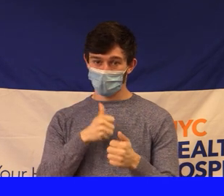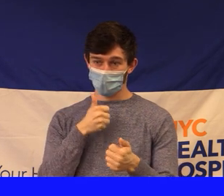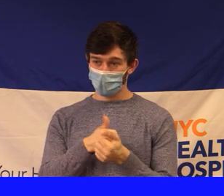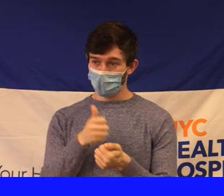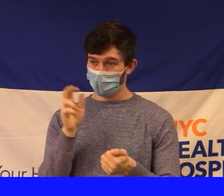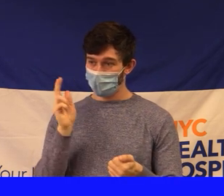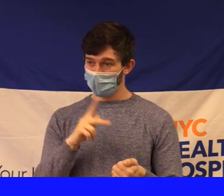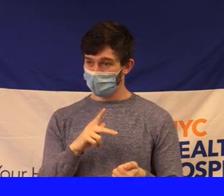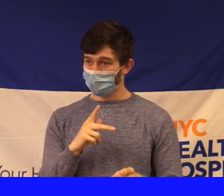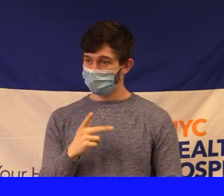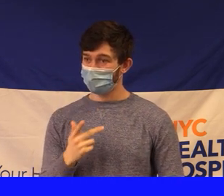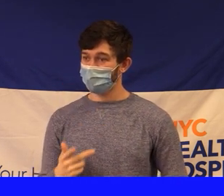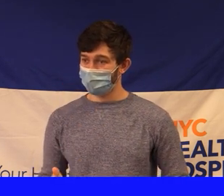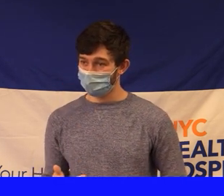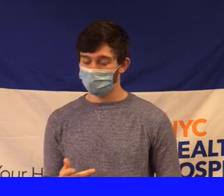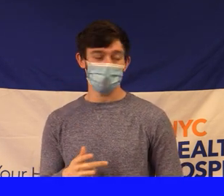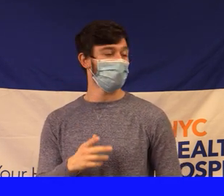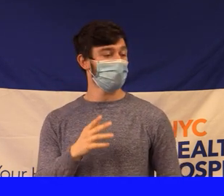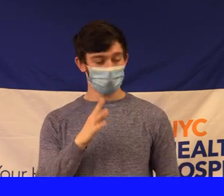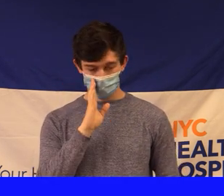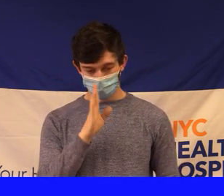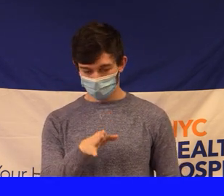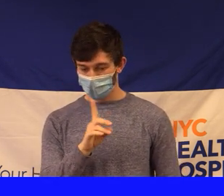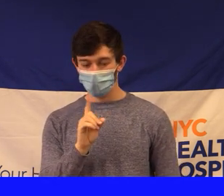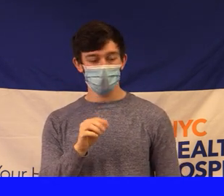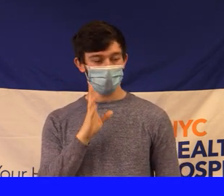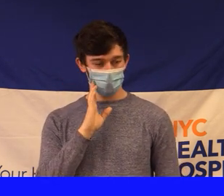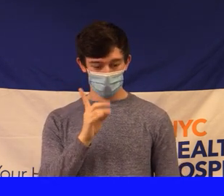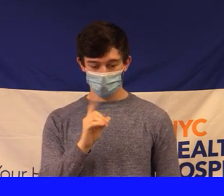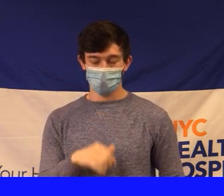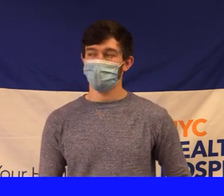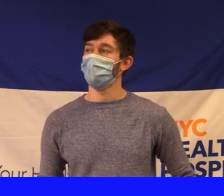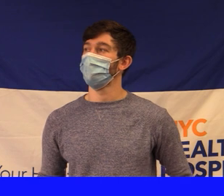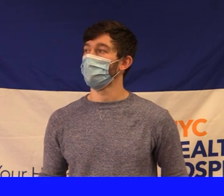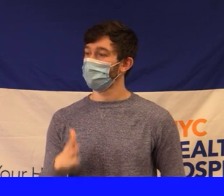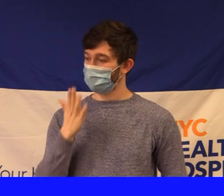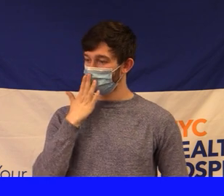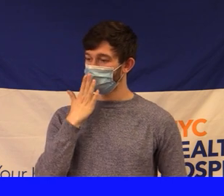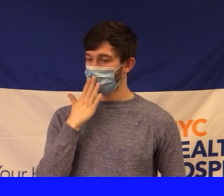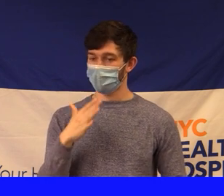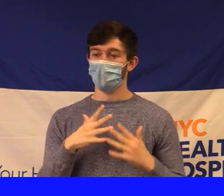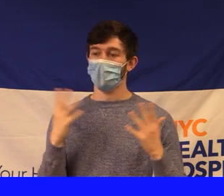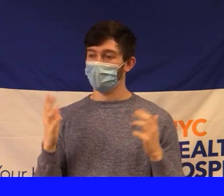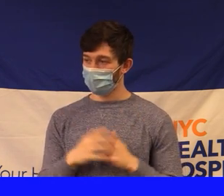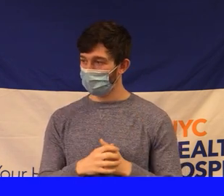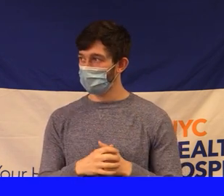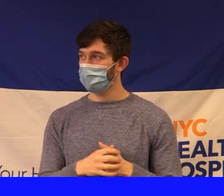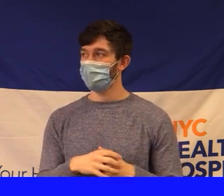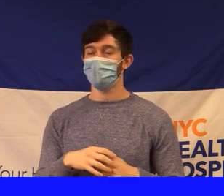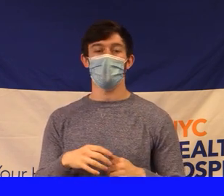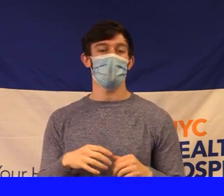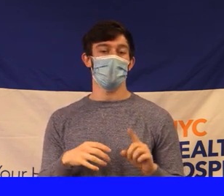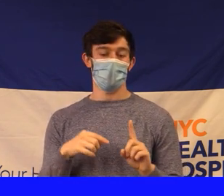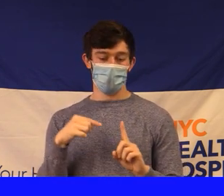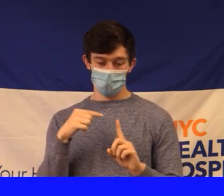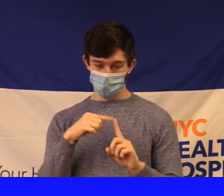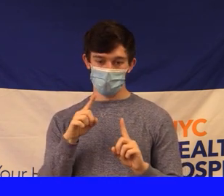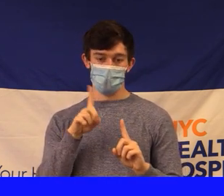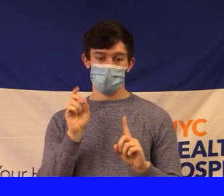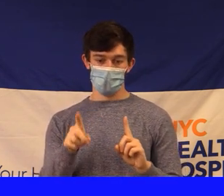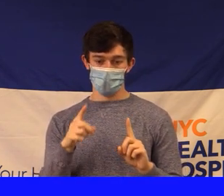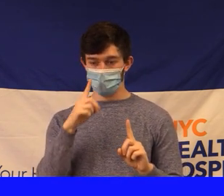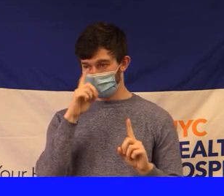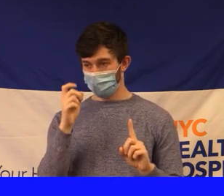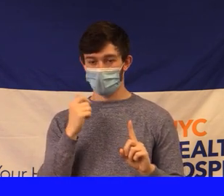be done. So I would like to definitely say, do. Thank you so much. Now, I do have a question because I wanted to